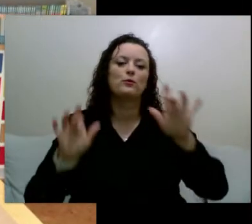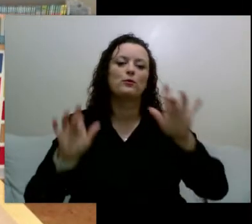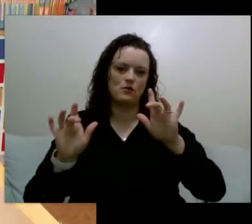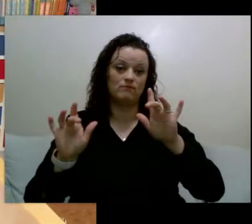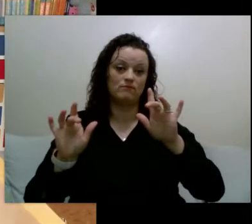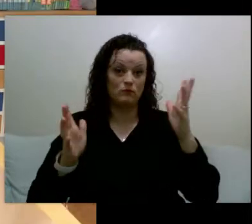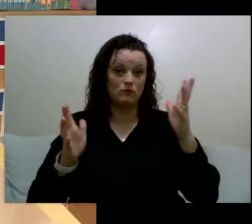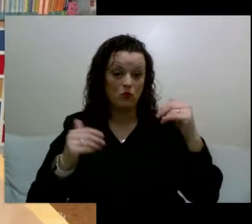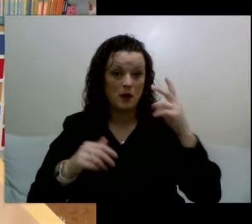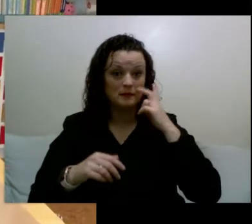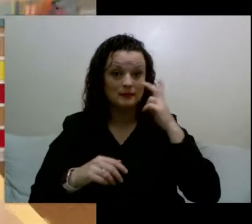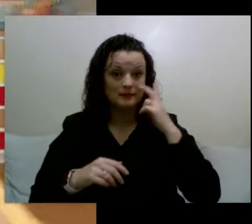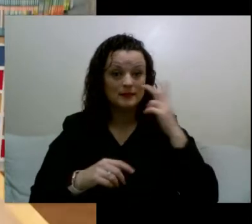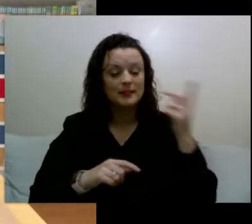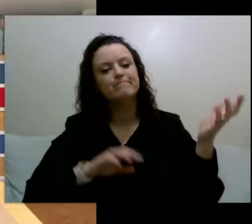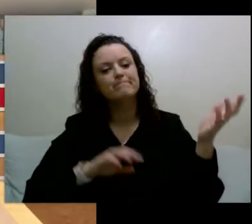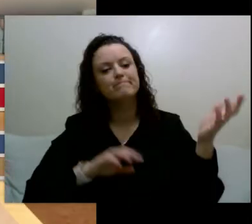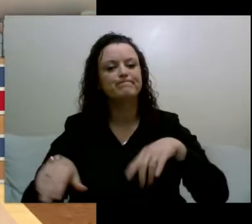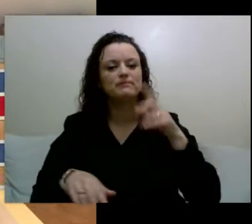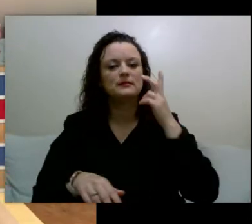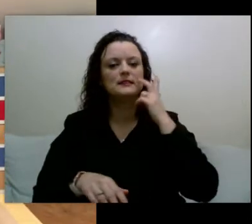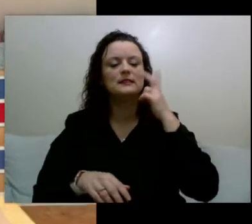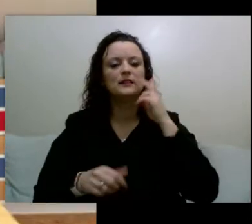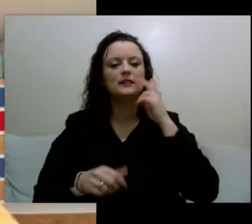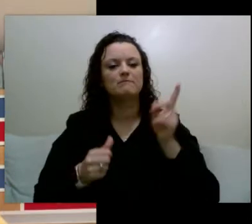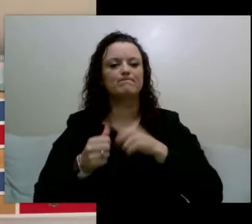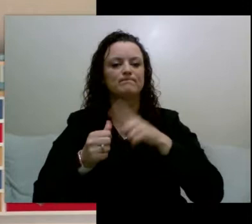the original drawings of Nanette.